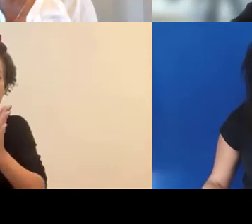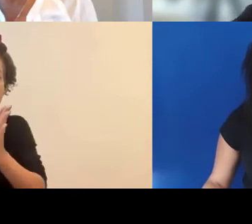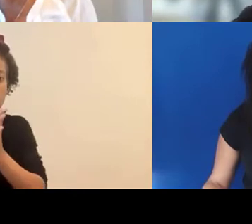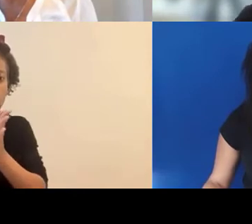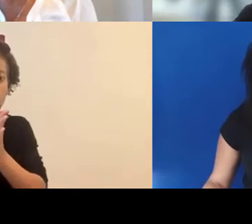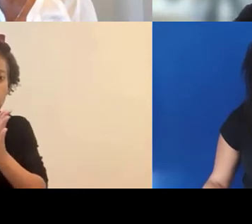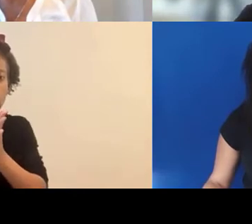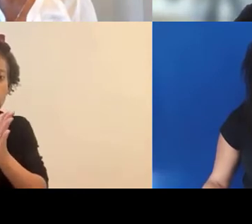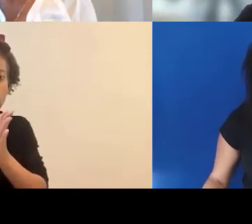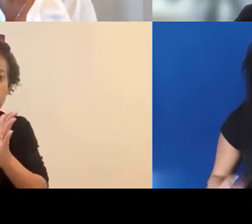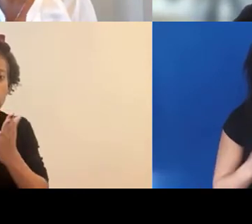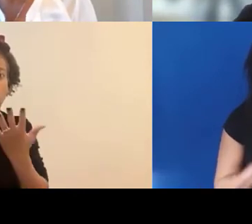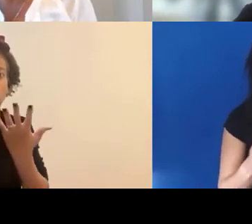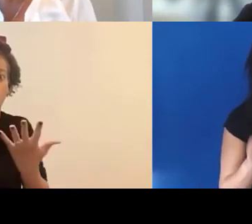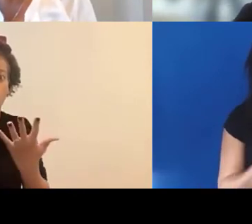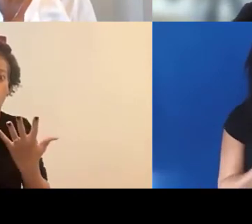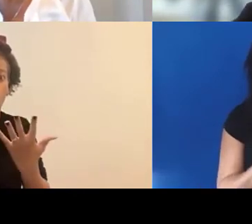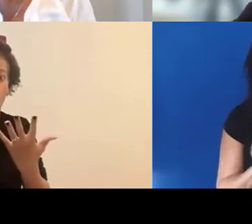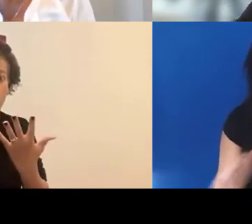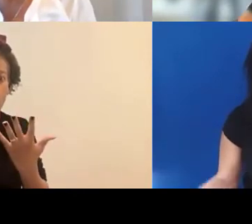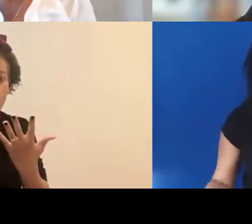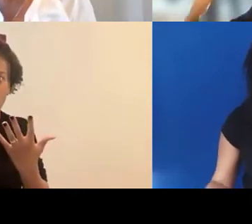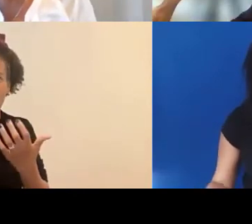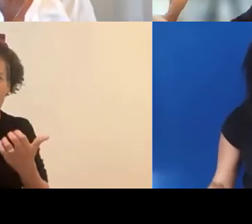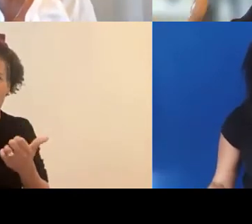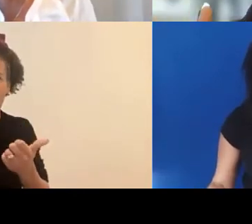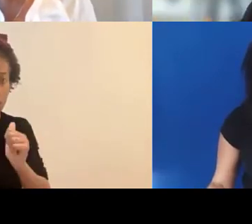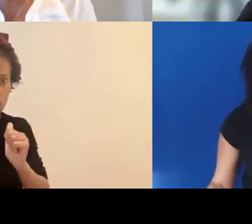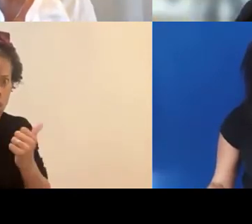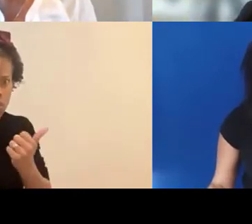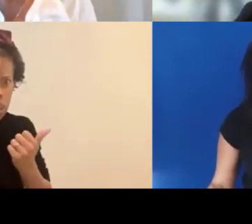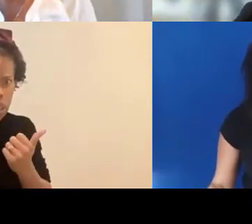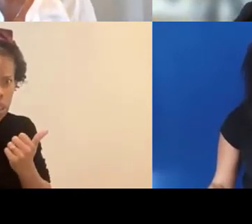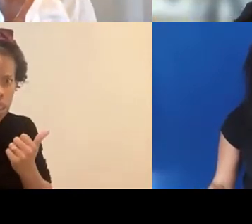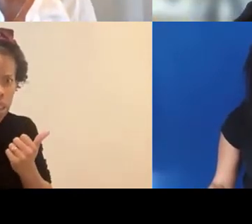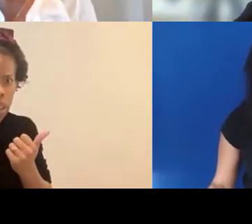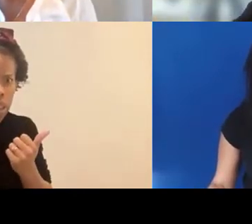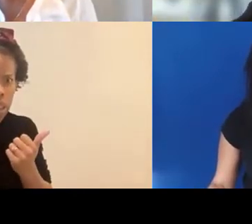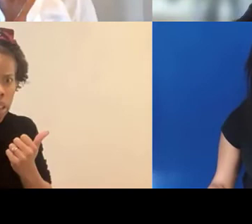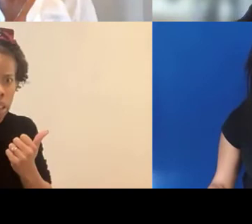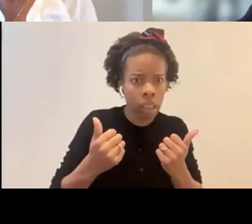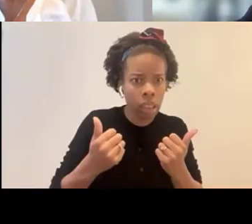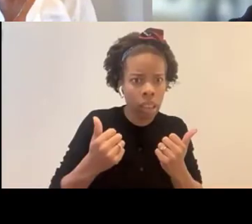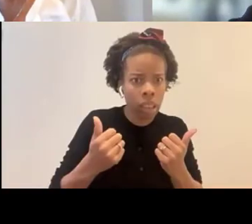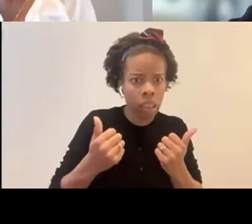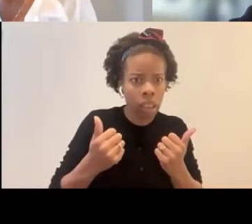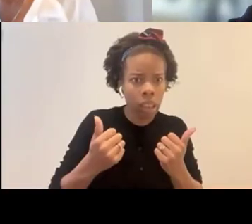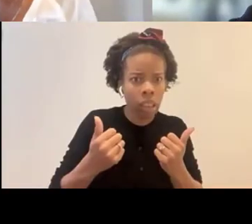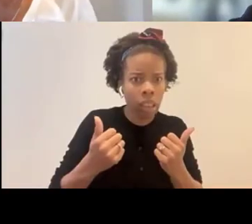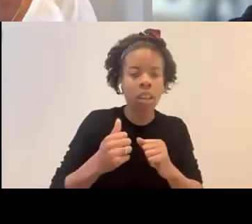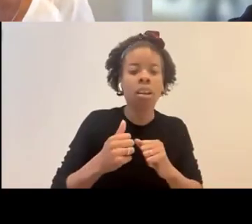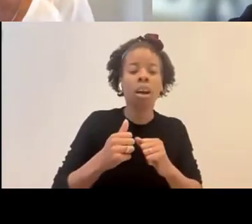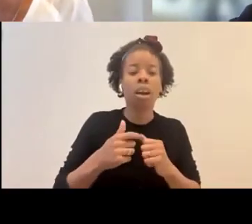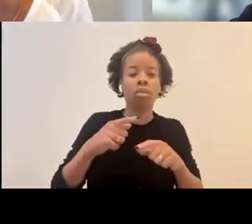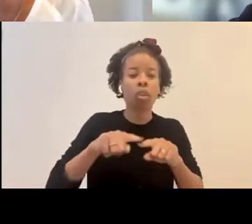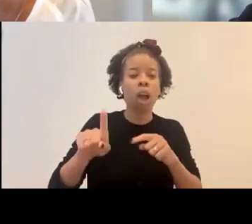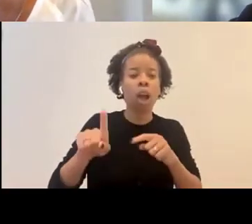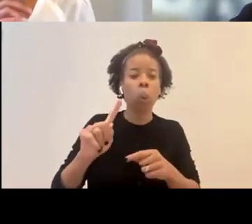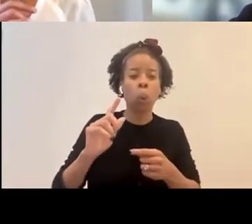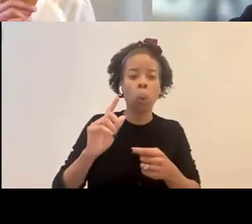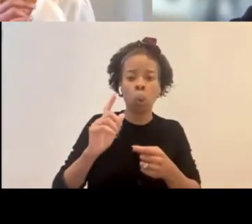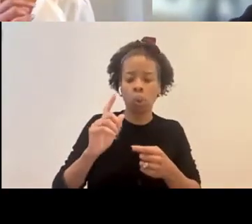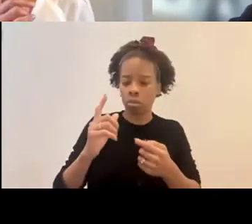get into the UN and to advance there and without those opportunities for people of